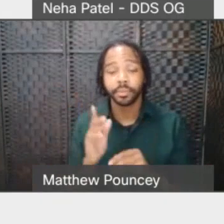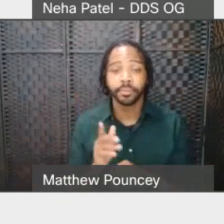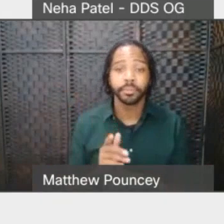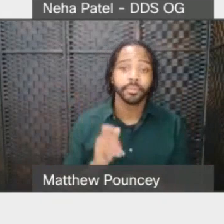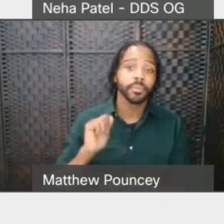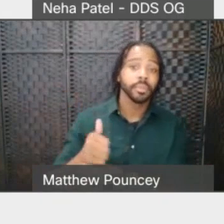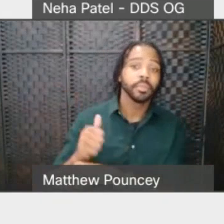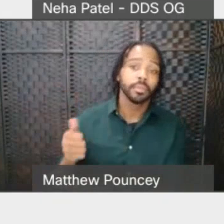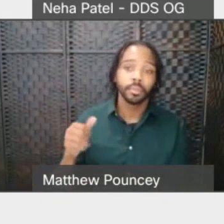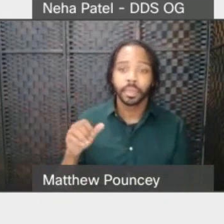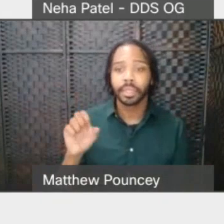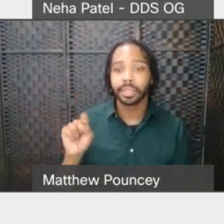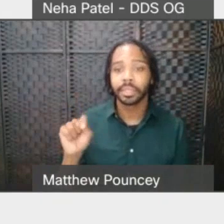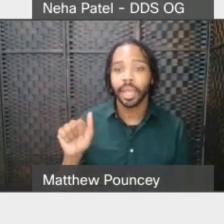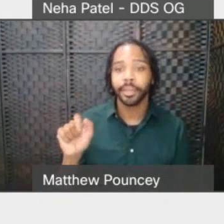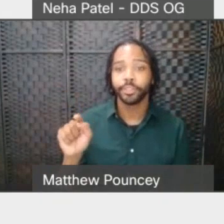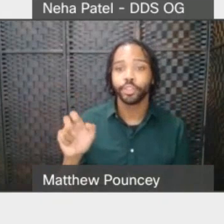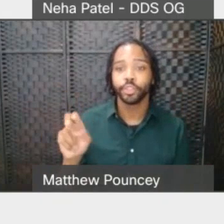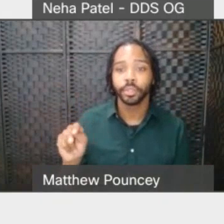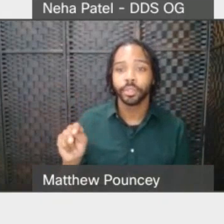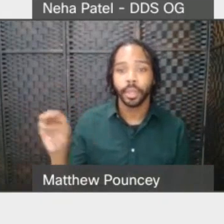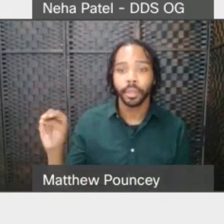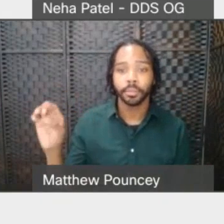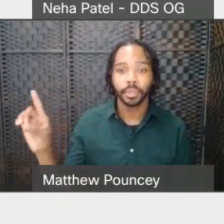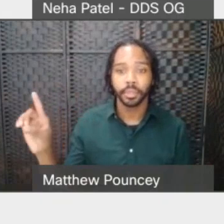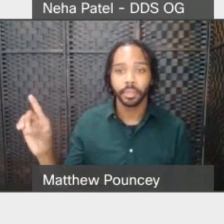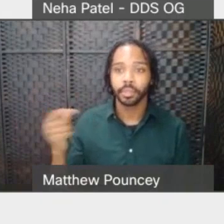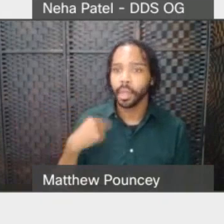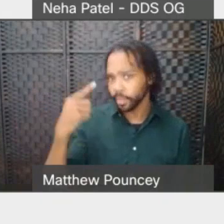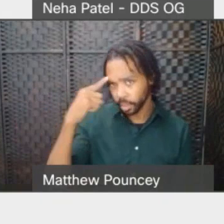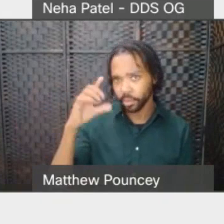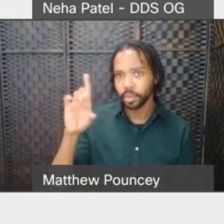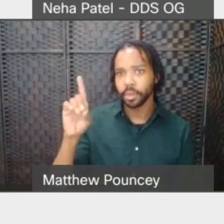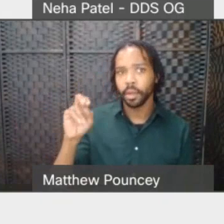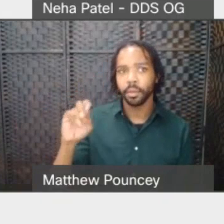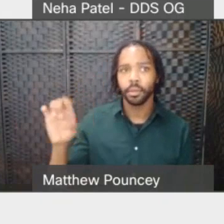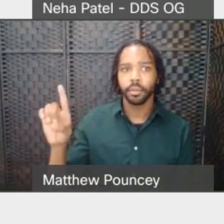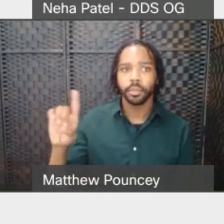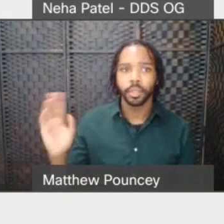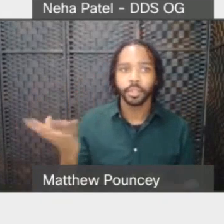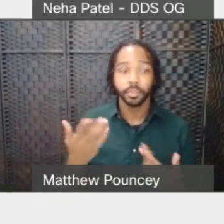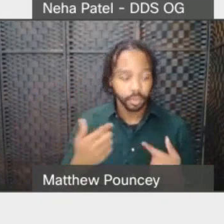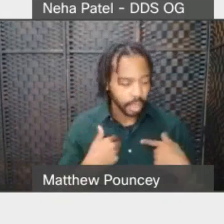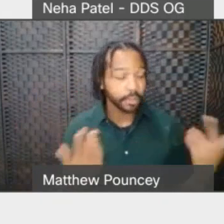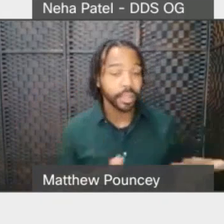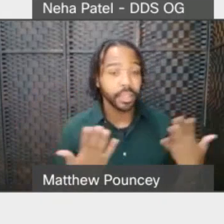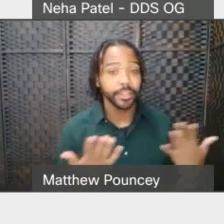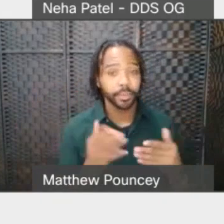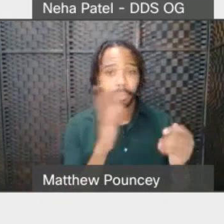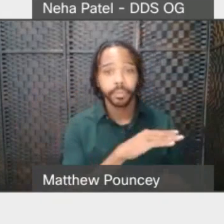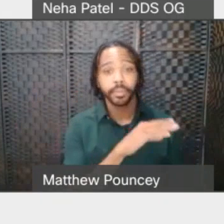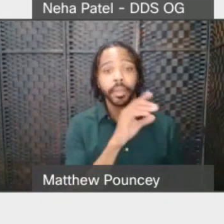Station MD? And I thought Donald was with us. I am Director Reese. I'm here.